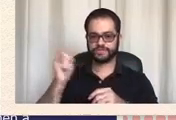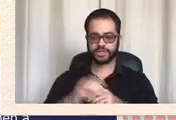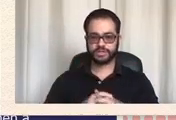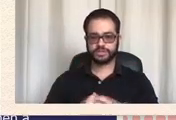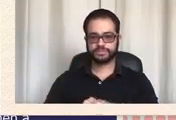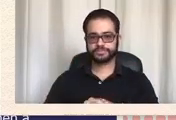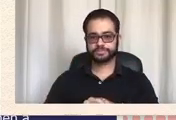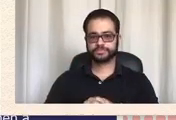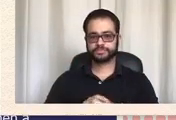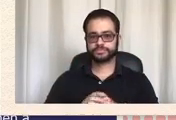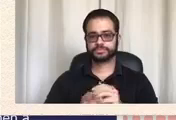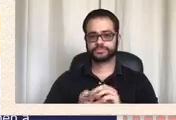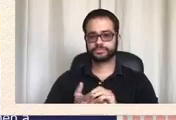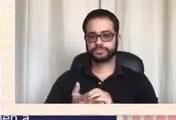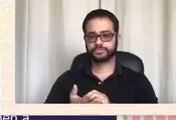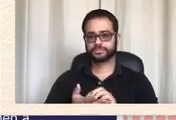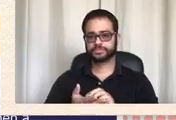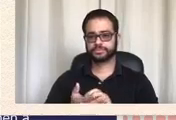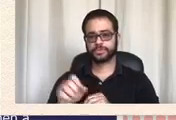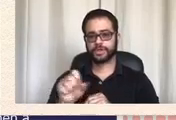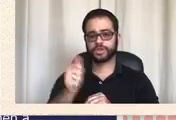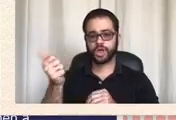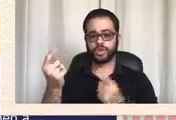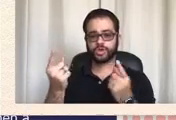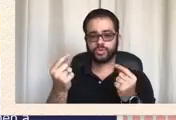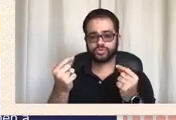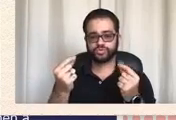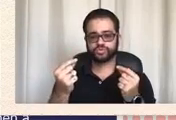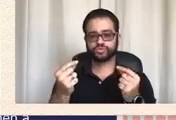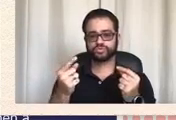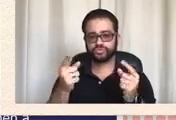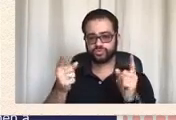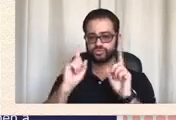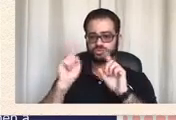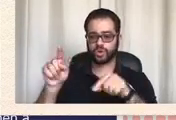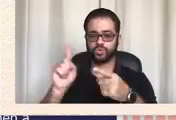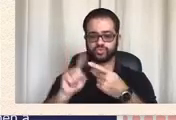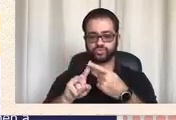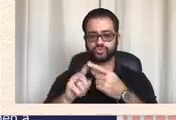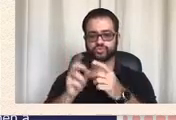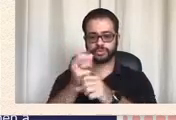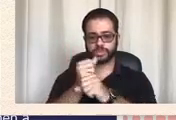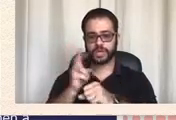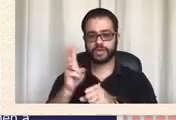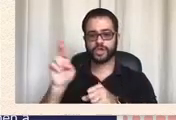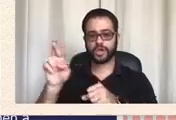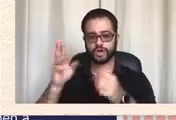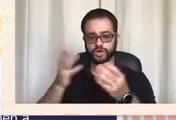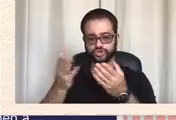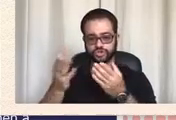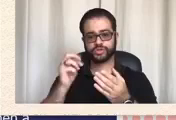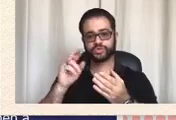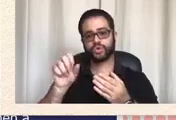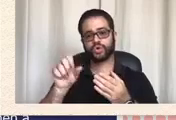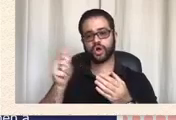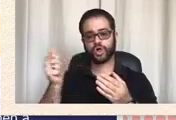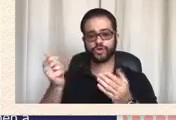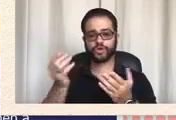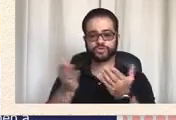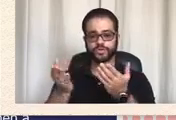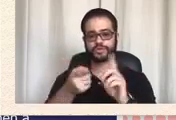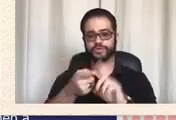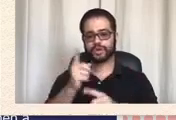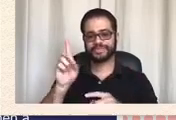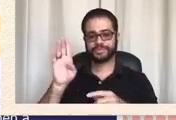So one of the other things you can do is, while you're going to get vocational rehabilitation services or services from the Division of Blind Services, you can